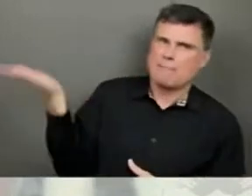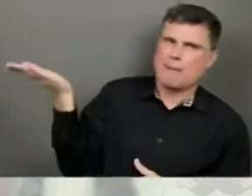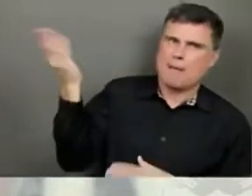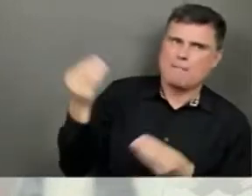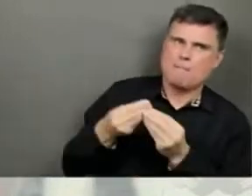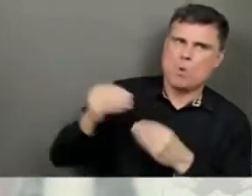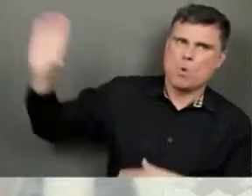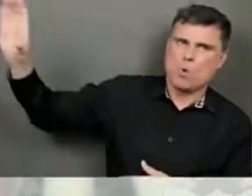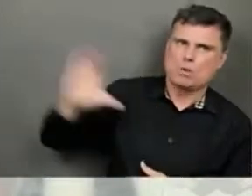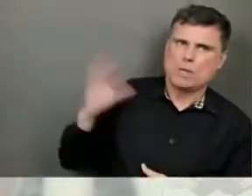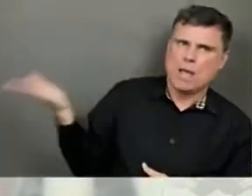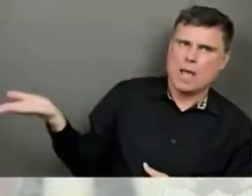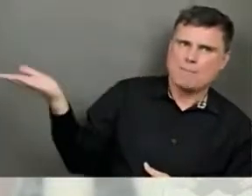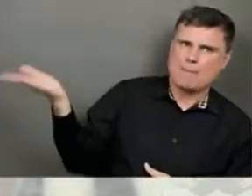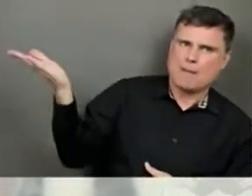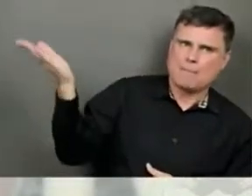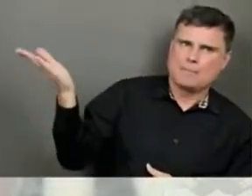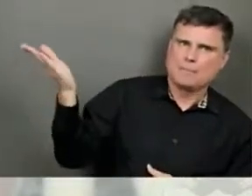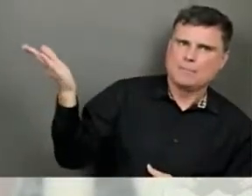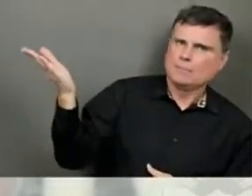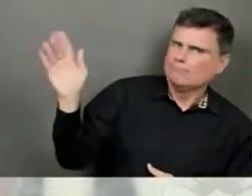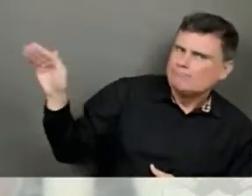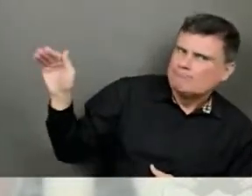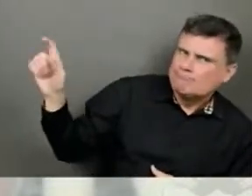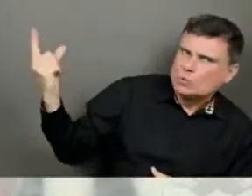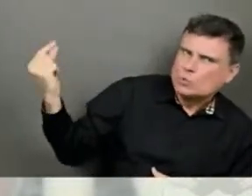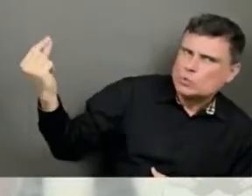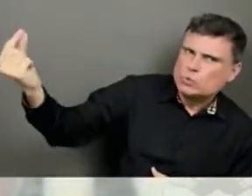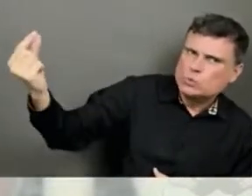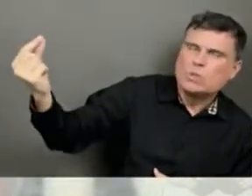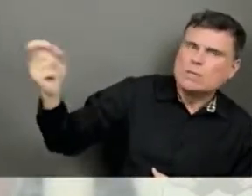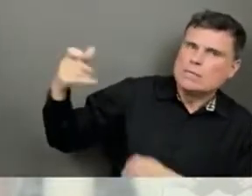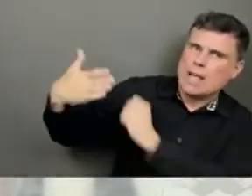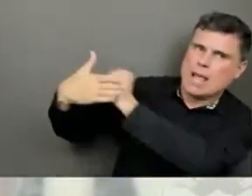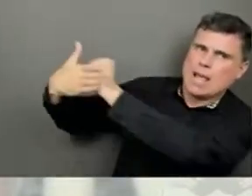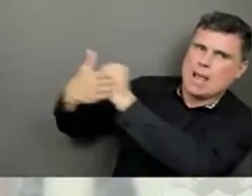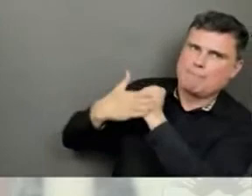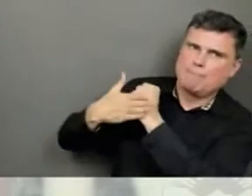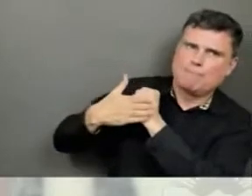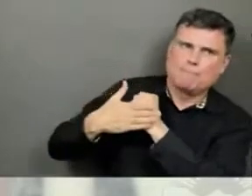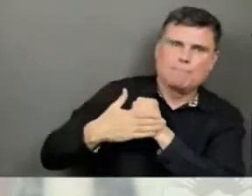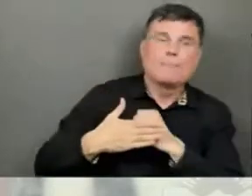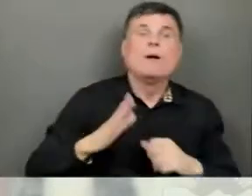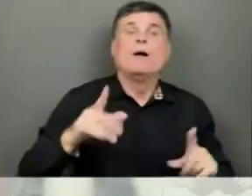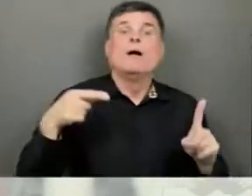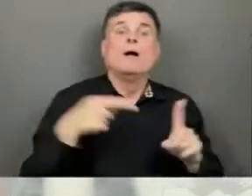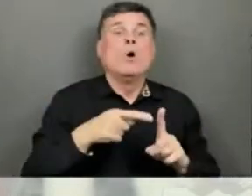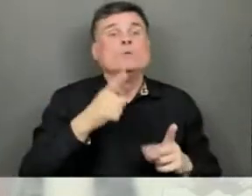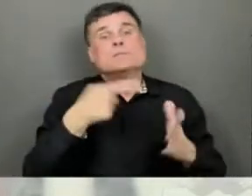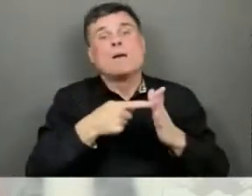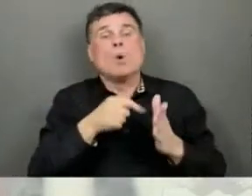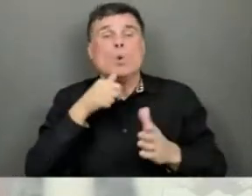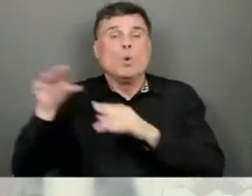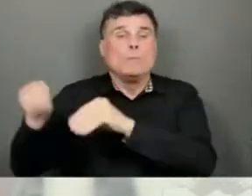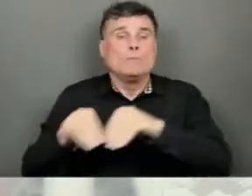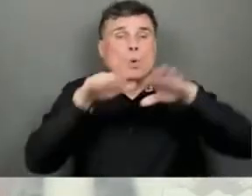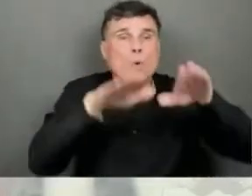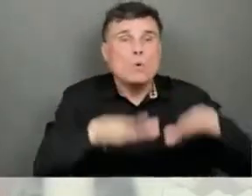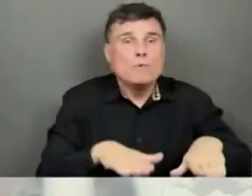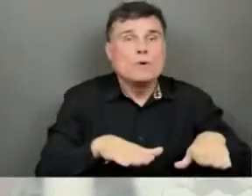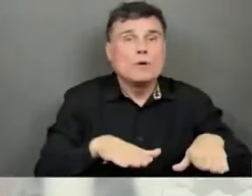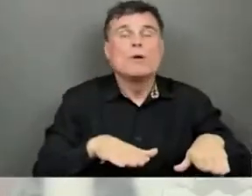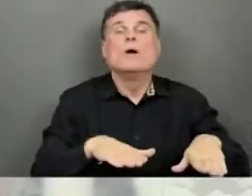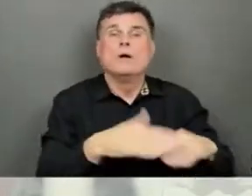significant jurisdiction to assist in the health human resources situation in immigration, where the progress is frequently